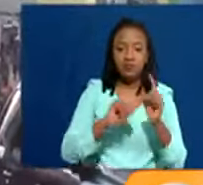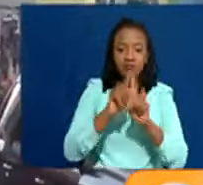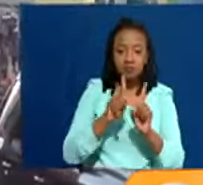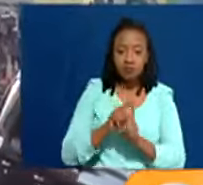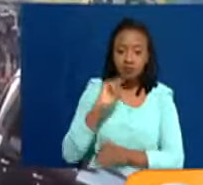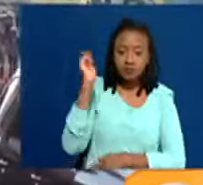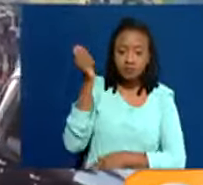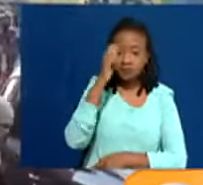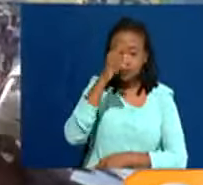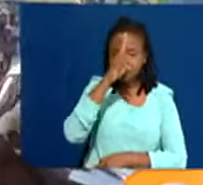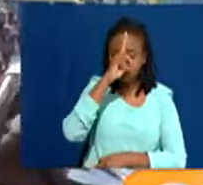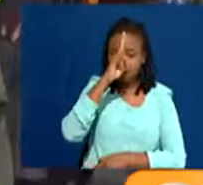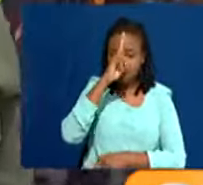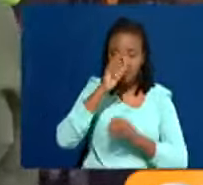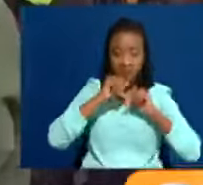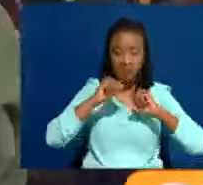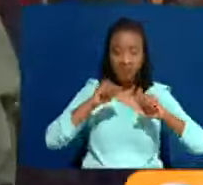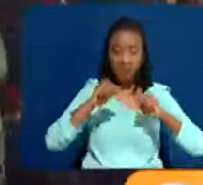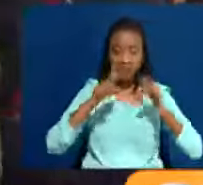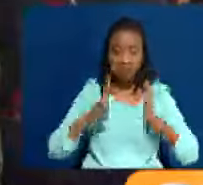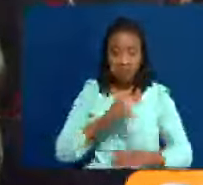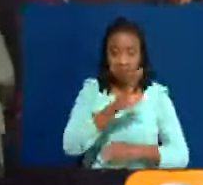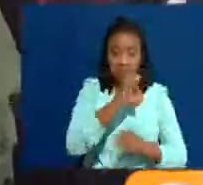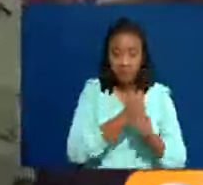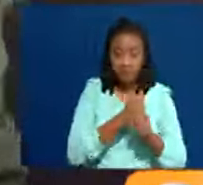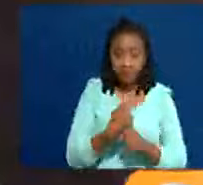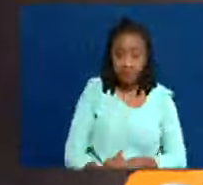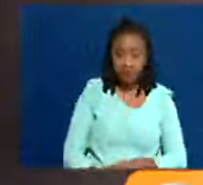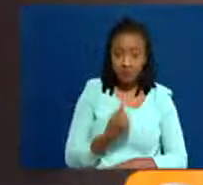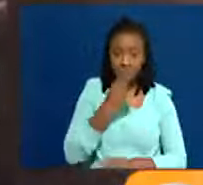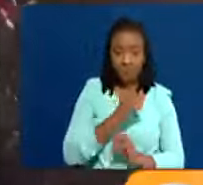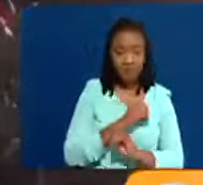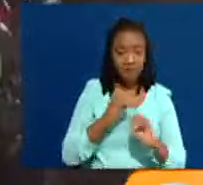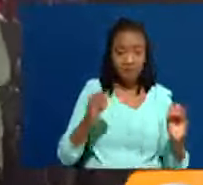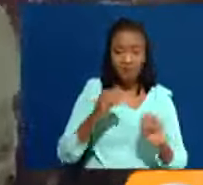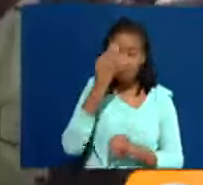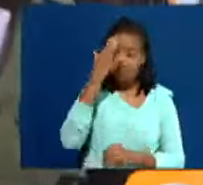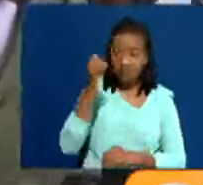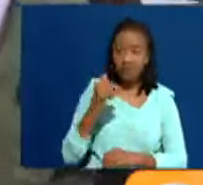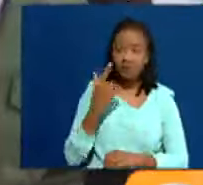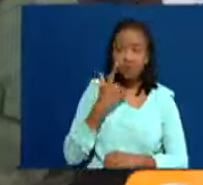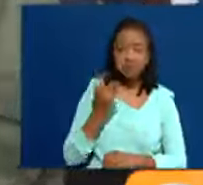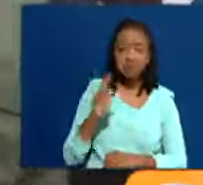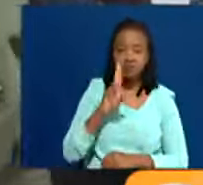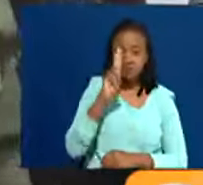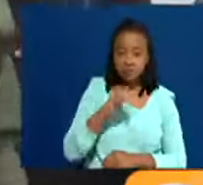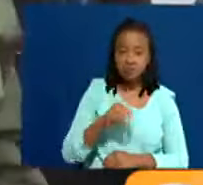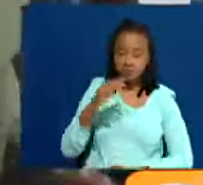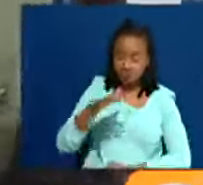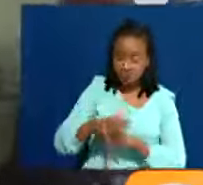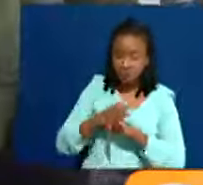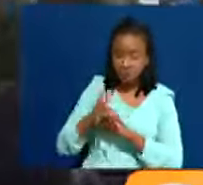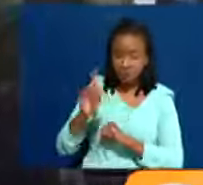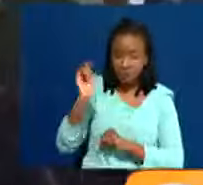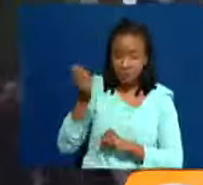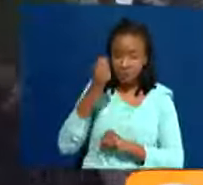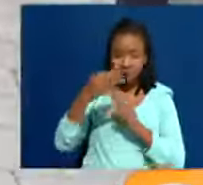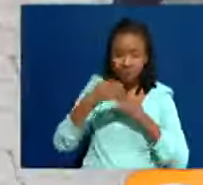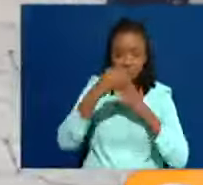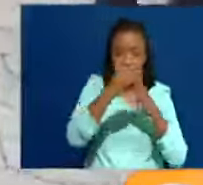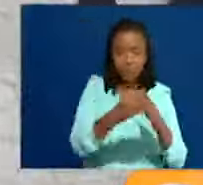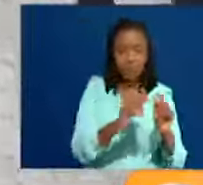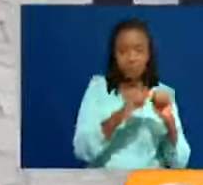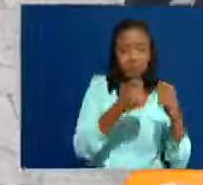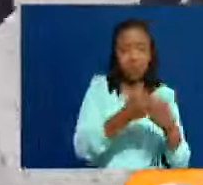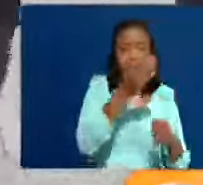will not be alone, adding that the UN Security Council's endorsement of Kenya to lead the mission was informed by the